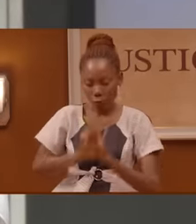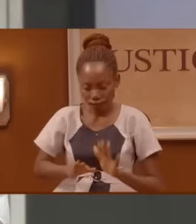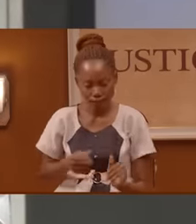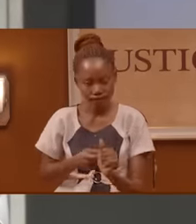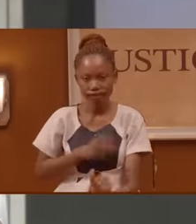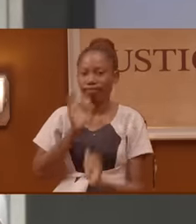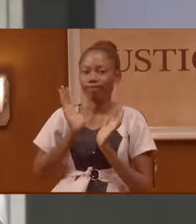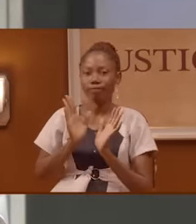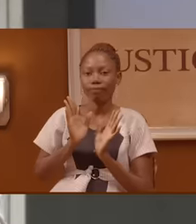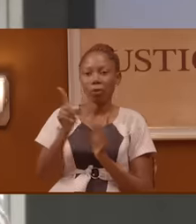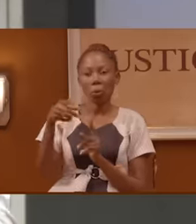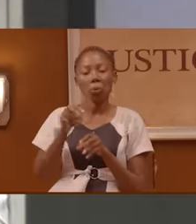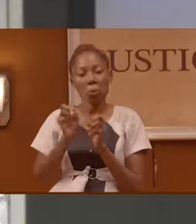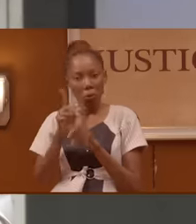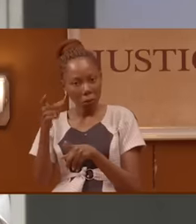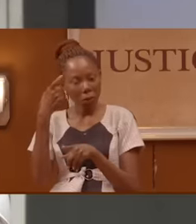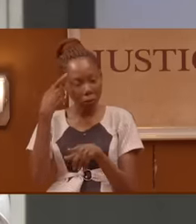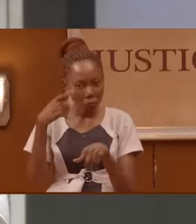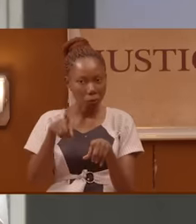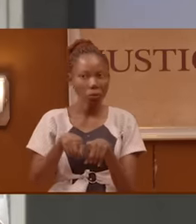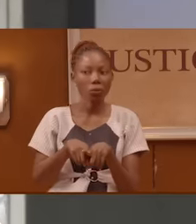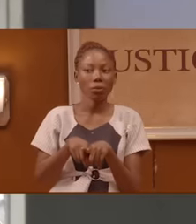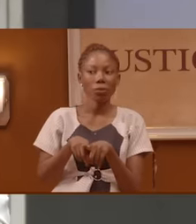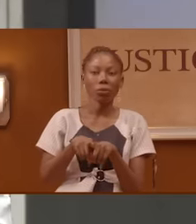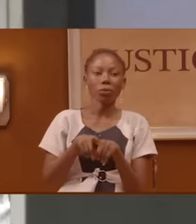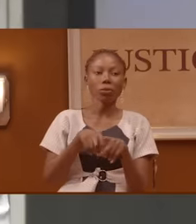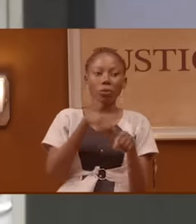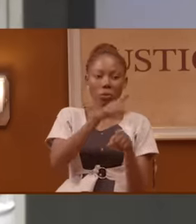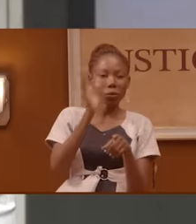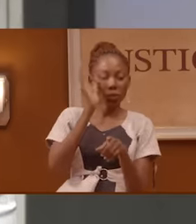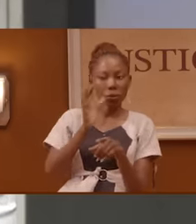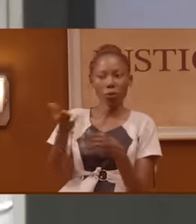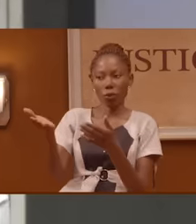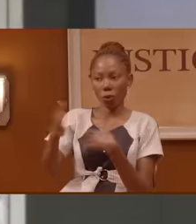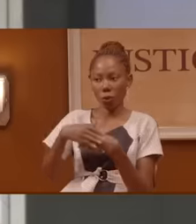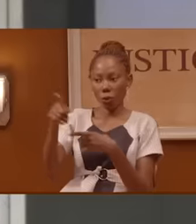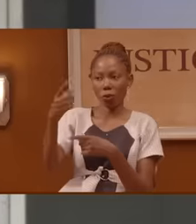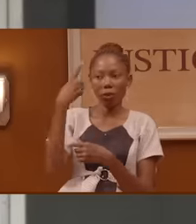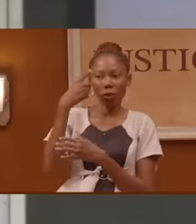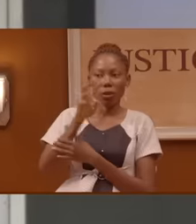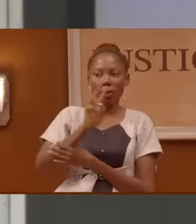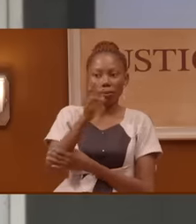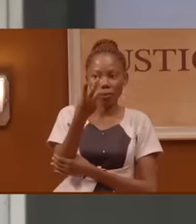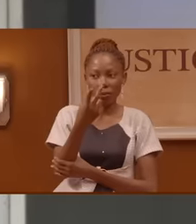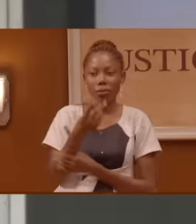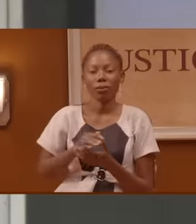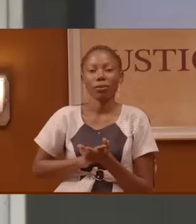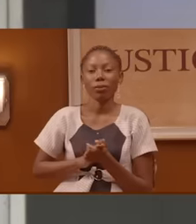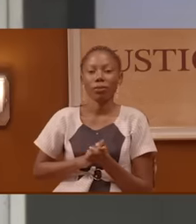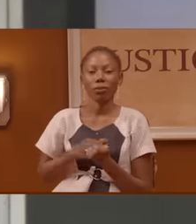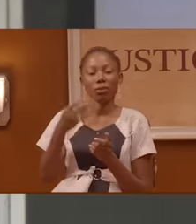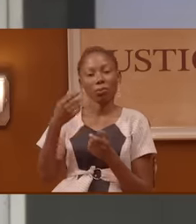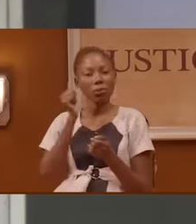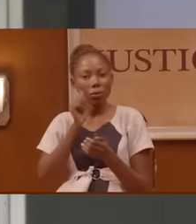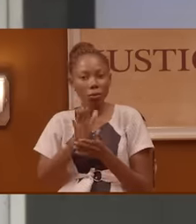I agreed that, okay, yes, I was going to come in. He was going to take me as a second wife. I said, okay, that was how I agreed.